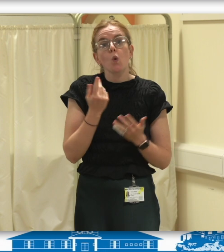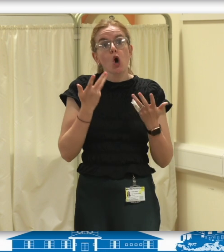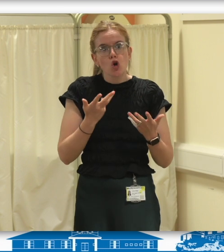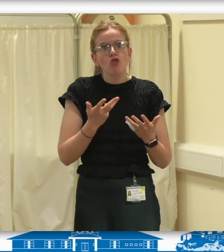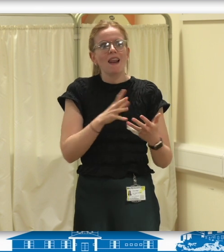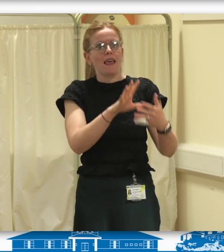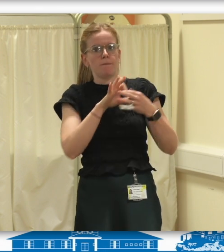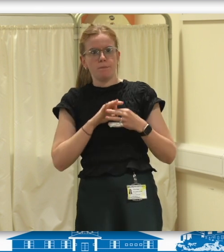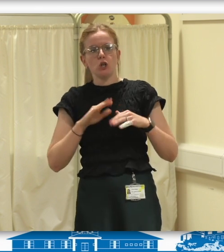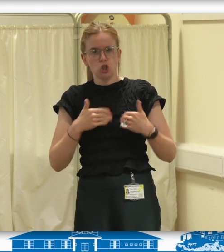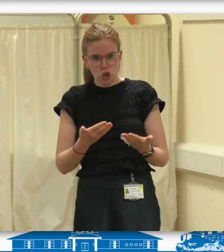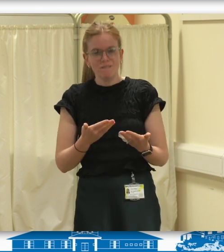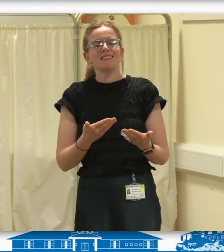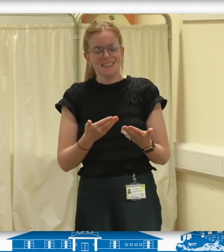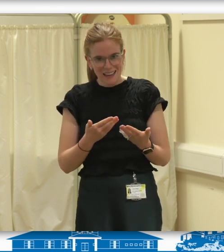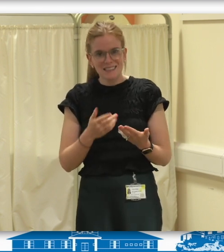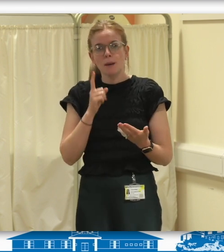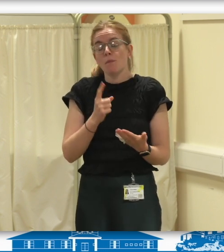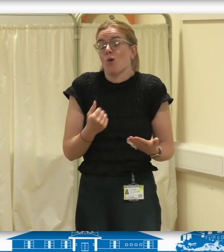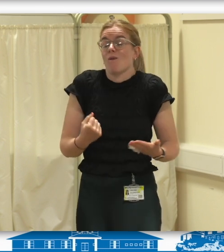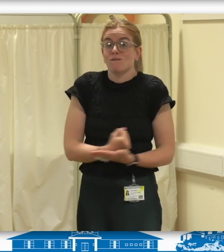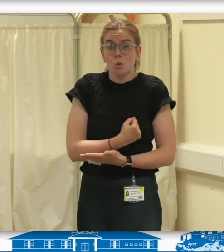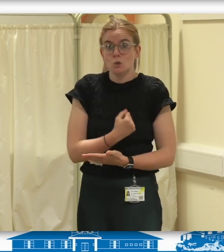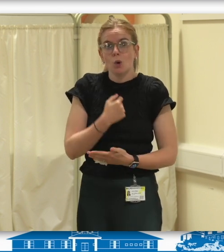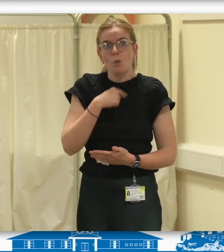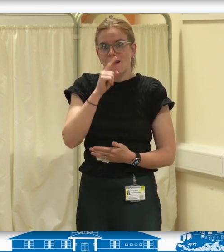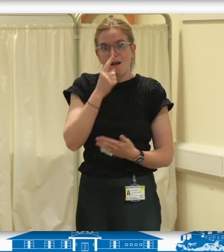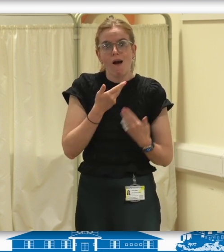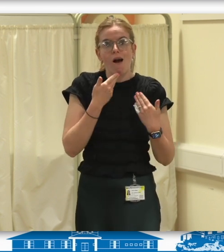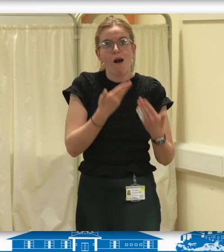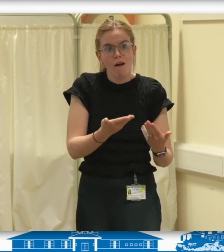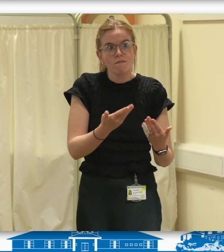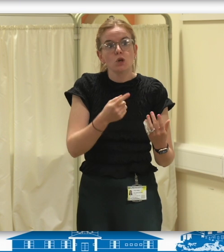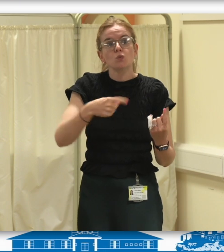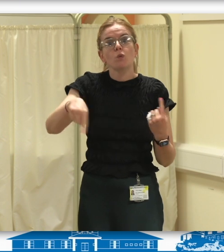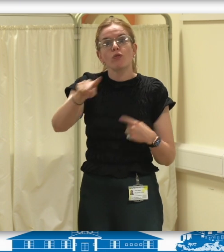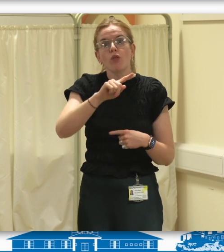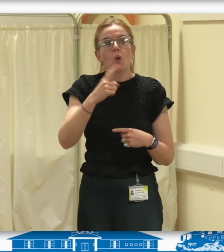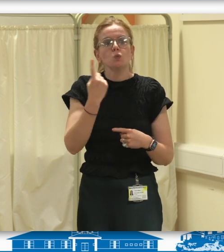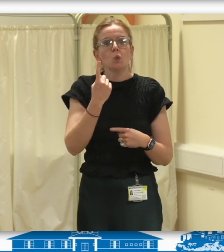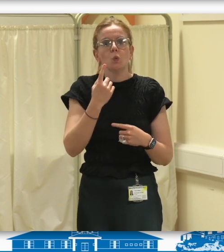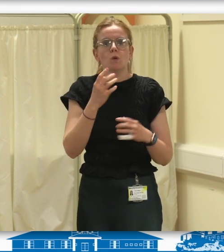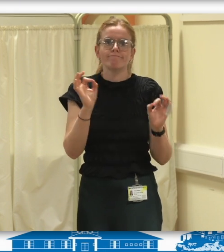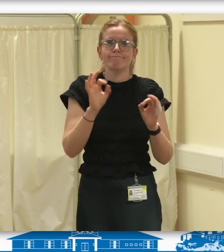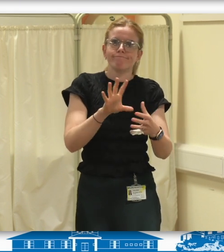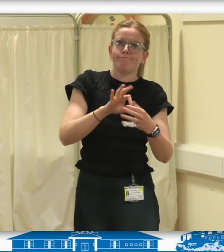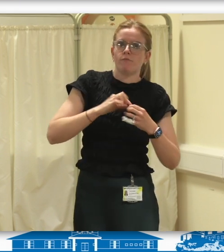service. Unfortunately, we don't have the capacity to offer that for people who are not under the service